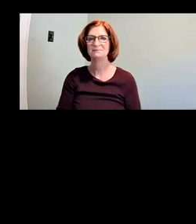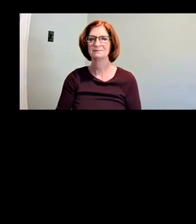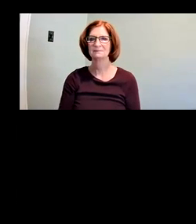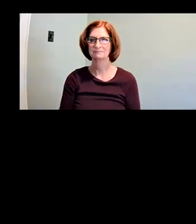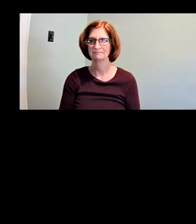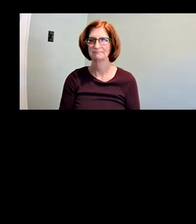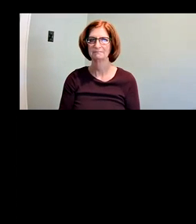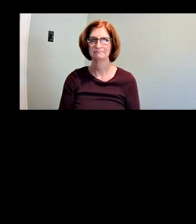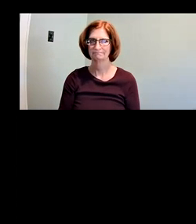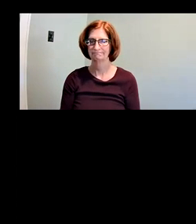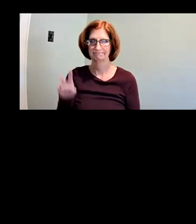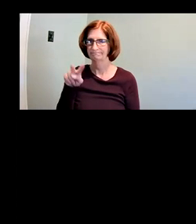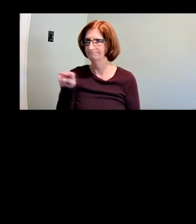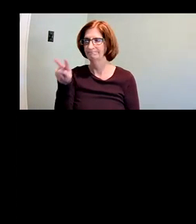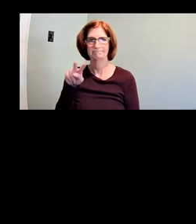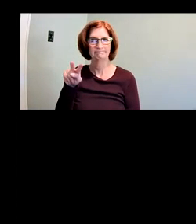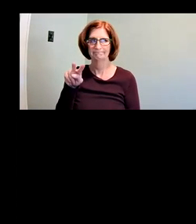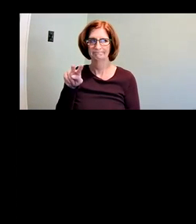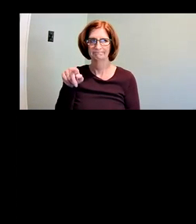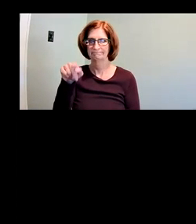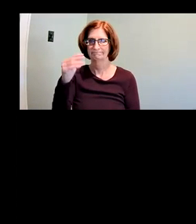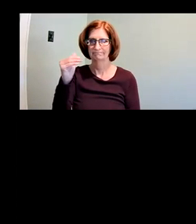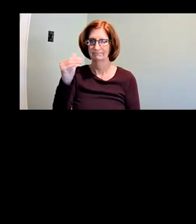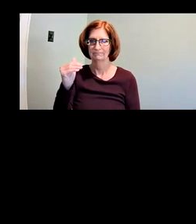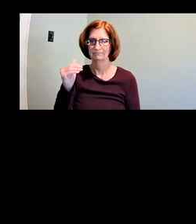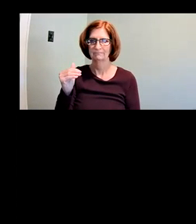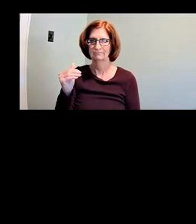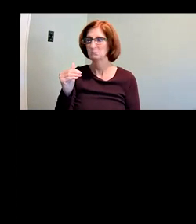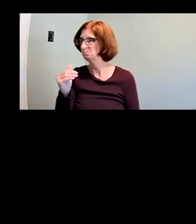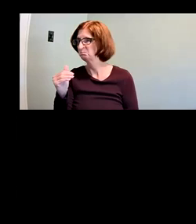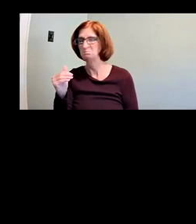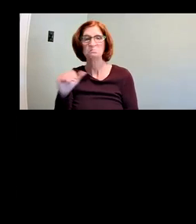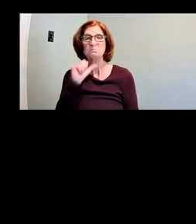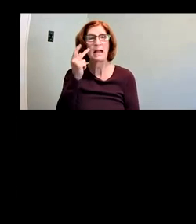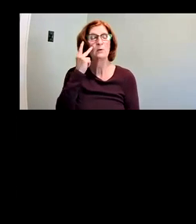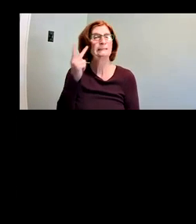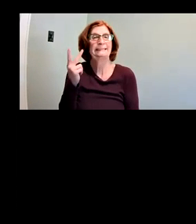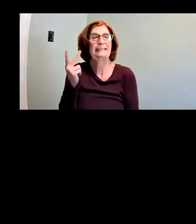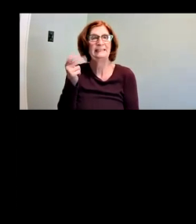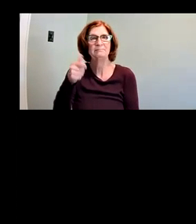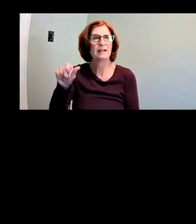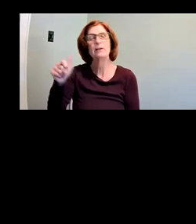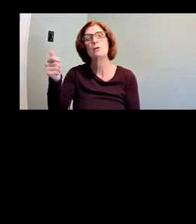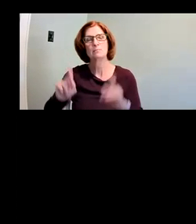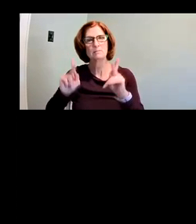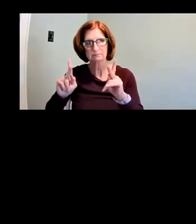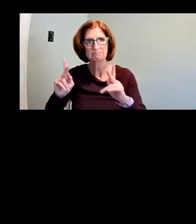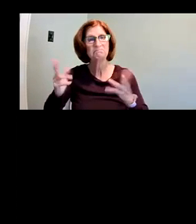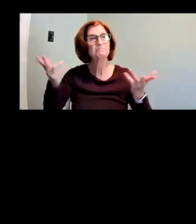Looking through the list of attendees, and I'm looking at the chat, and I don't see any raised hands or any